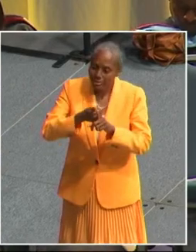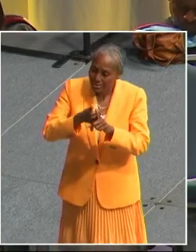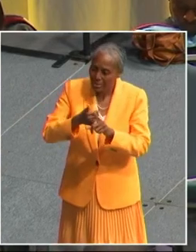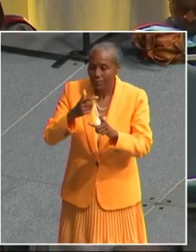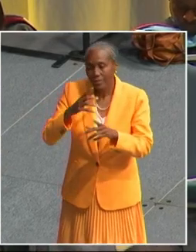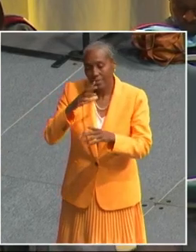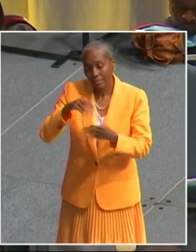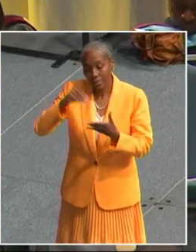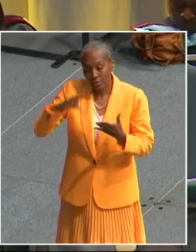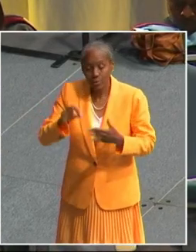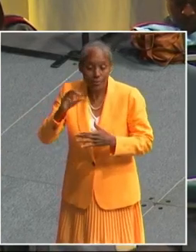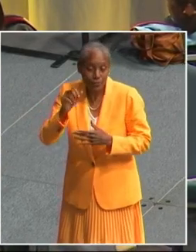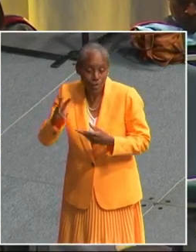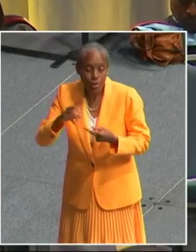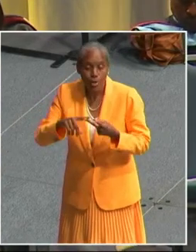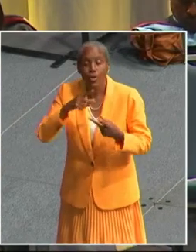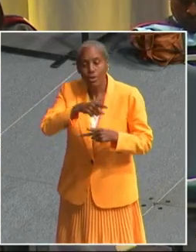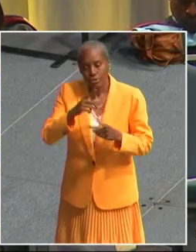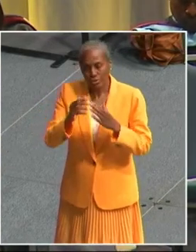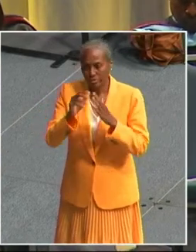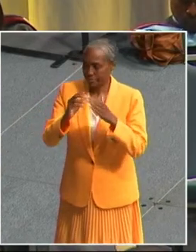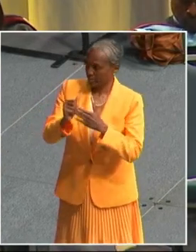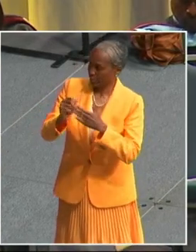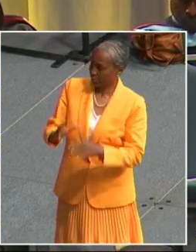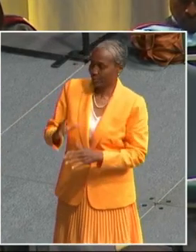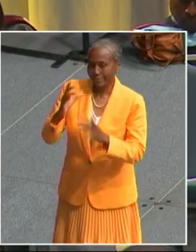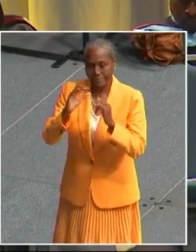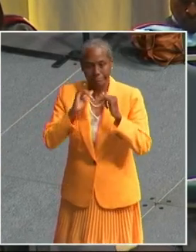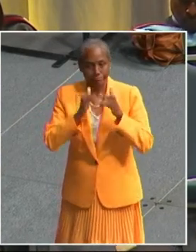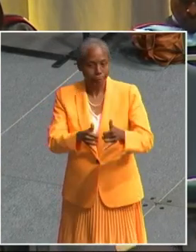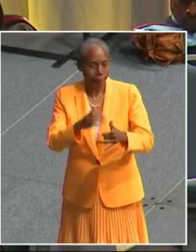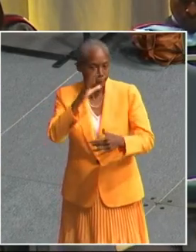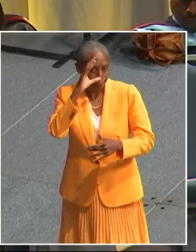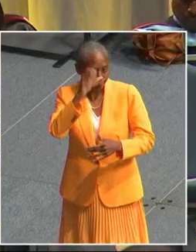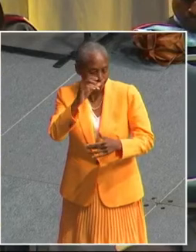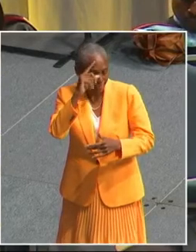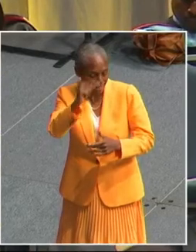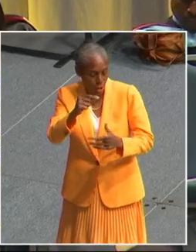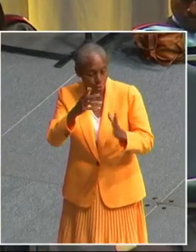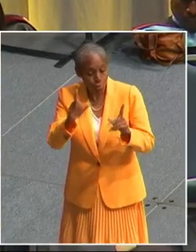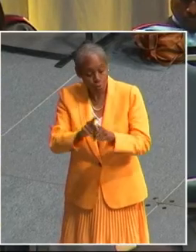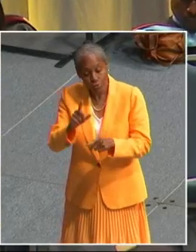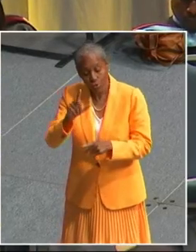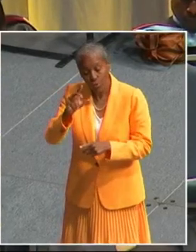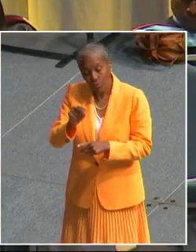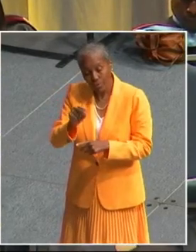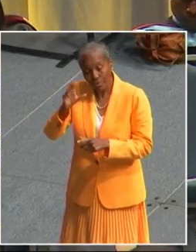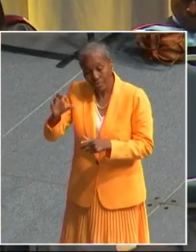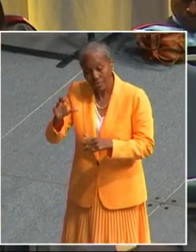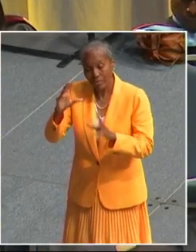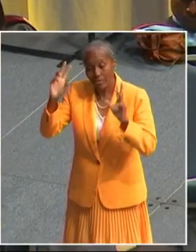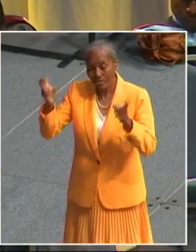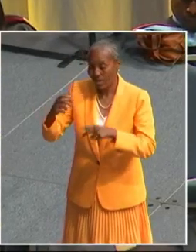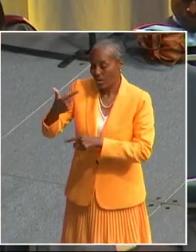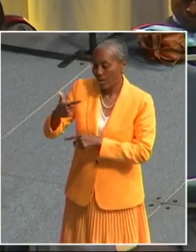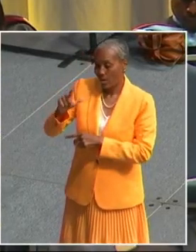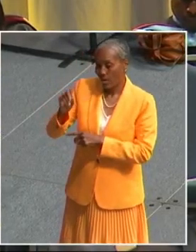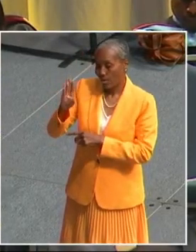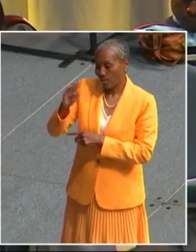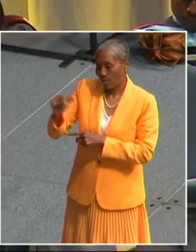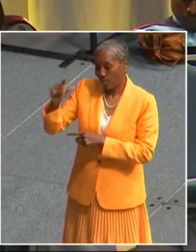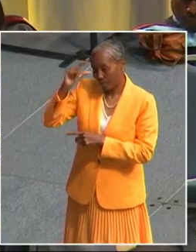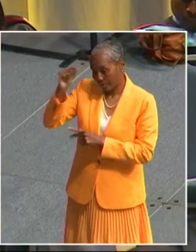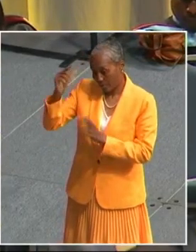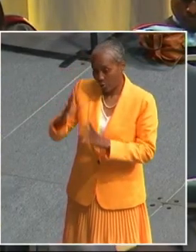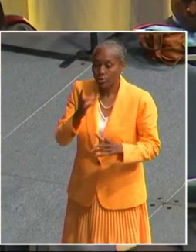Student Fellow, a Ruth G. Shaw Leadership Program Scholar, and a North Carolina Global Scholar. In the fall, she will